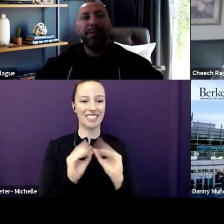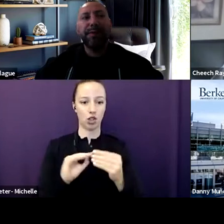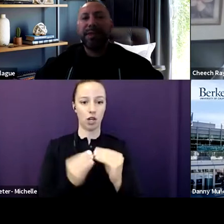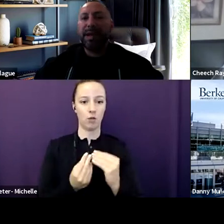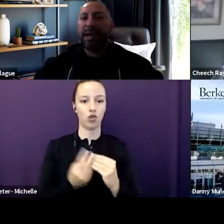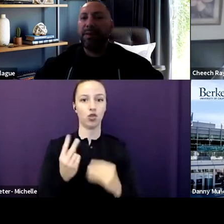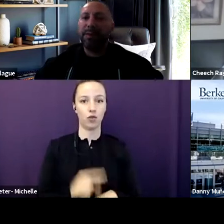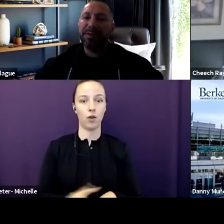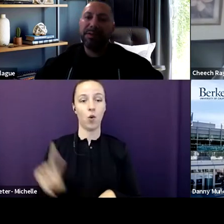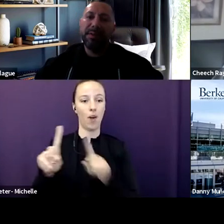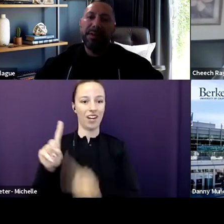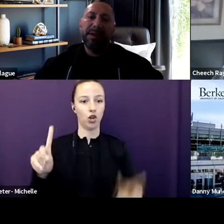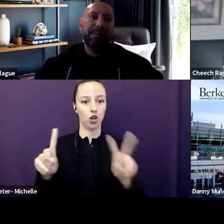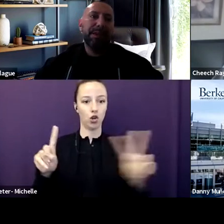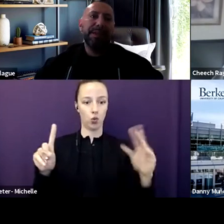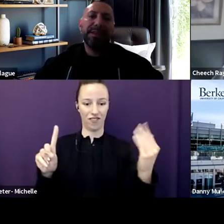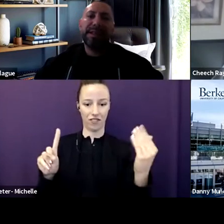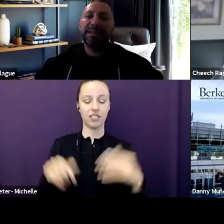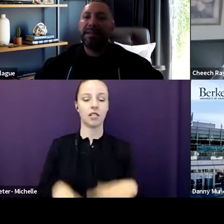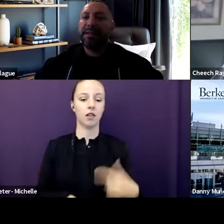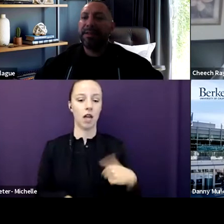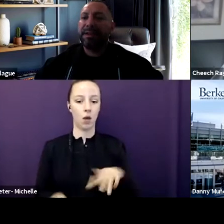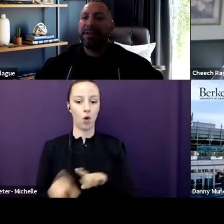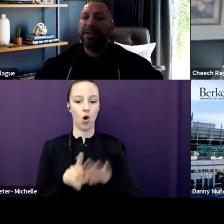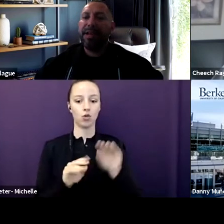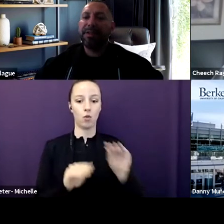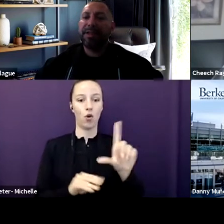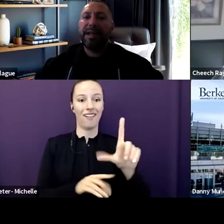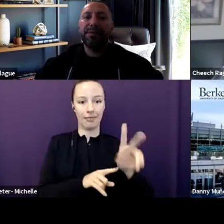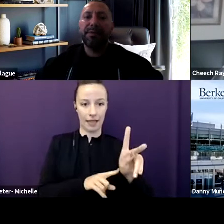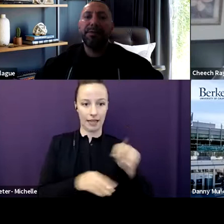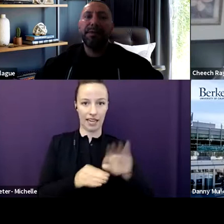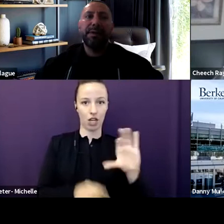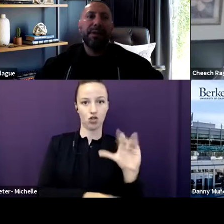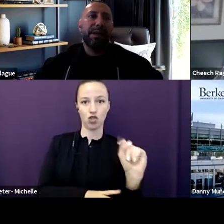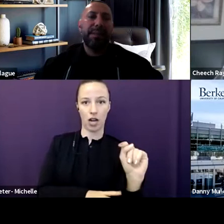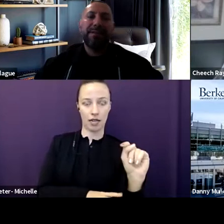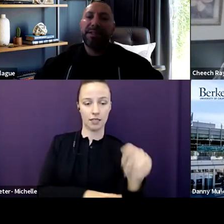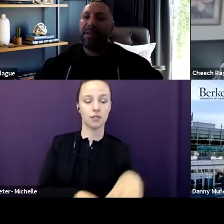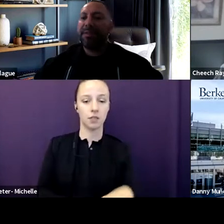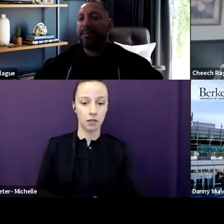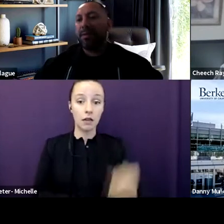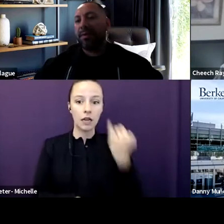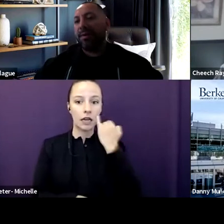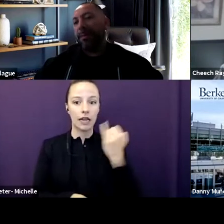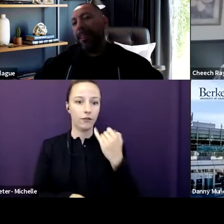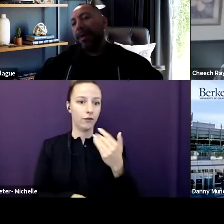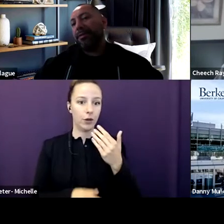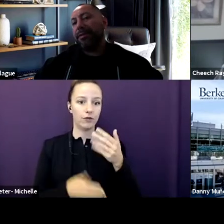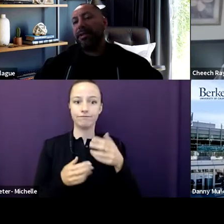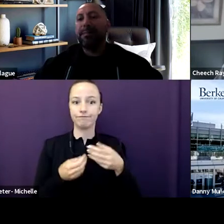1 to 2:15. I will also place the links in the chat just in case you may have misplaced them